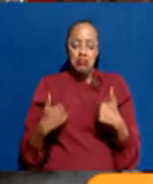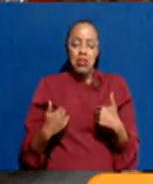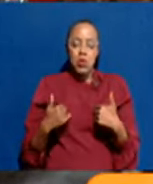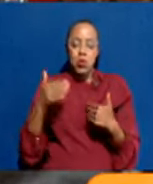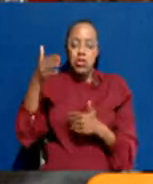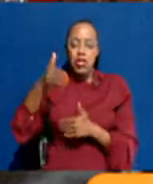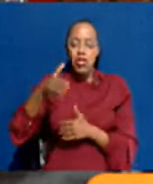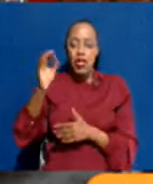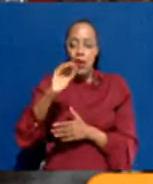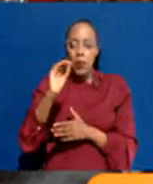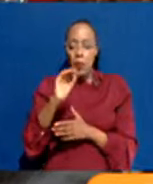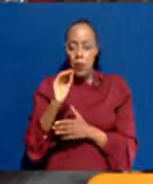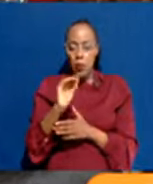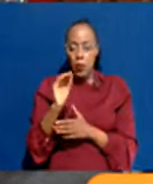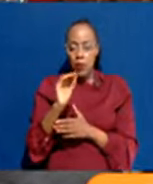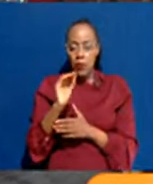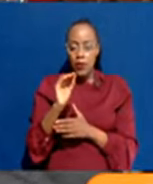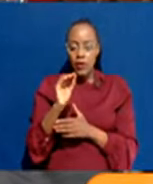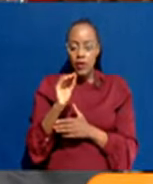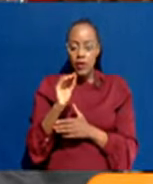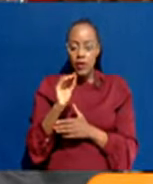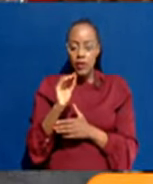outside. You know,